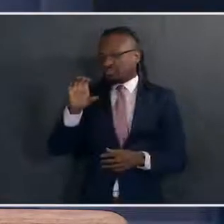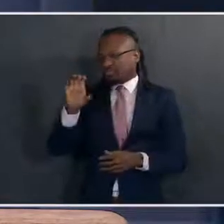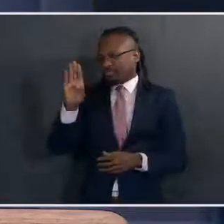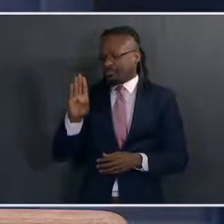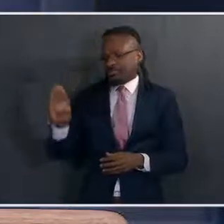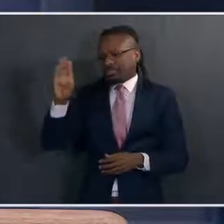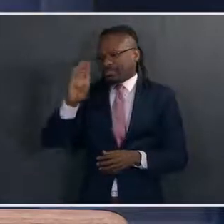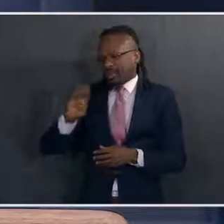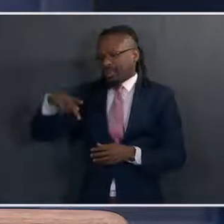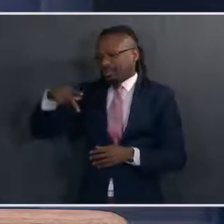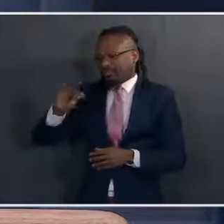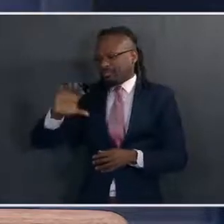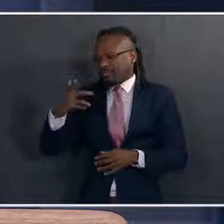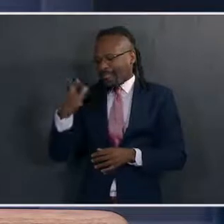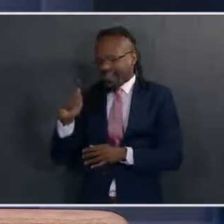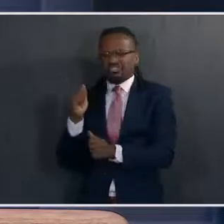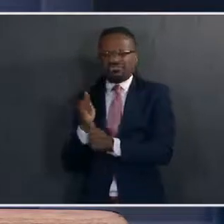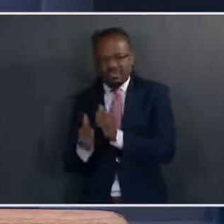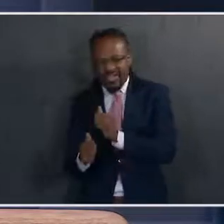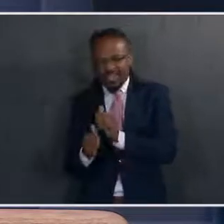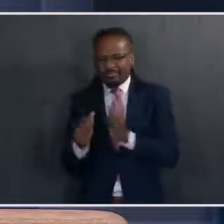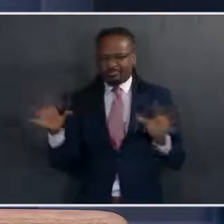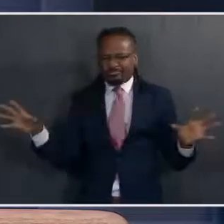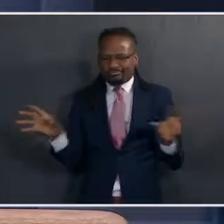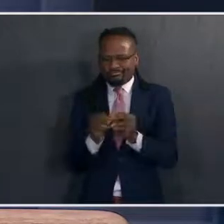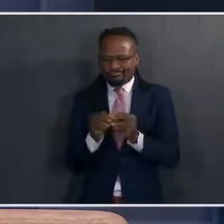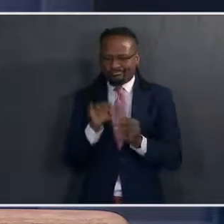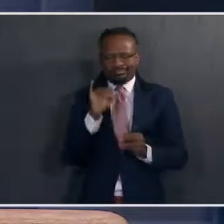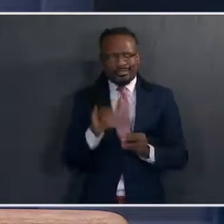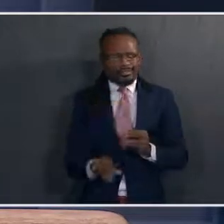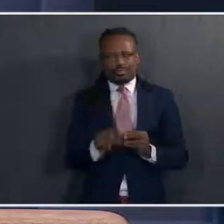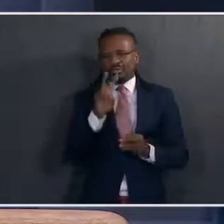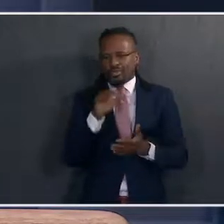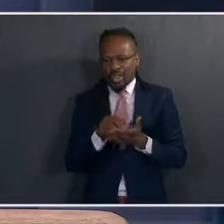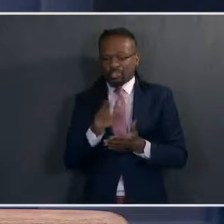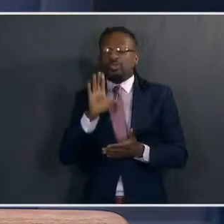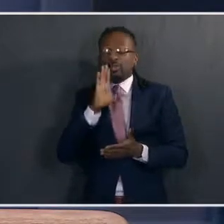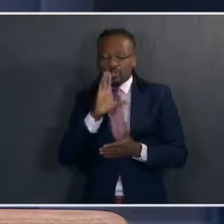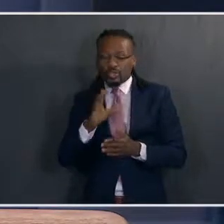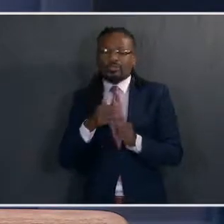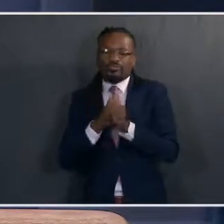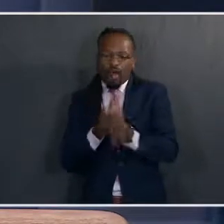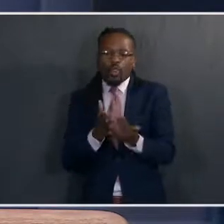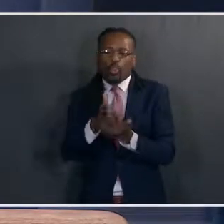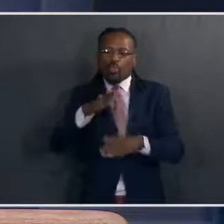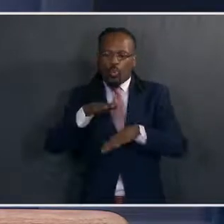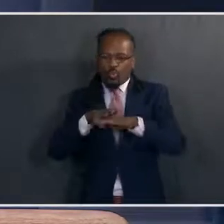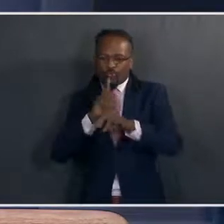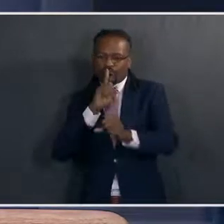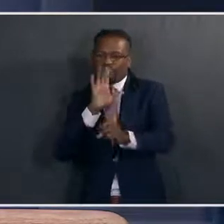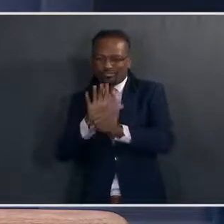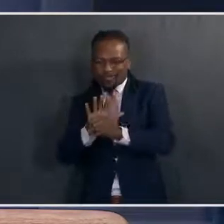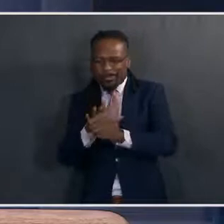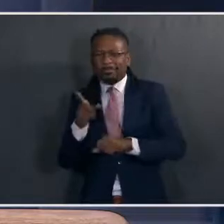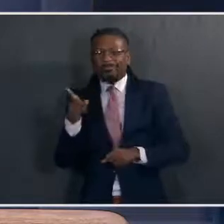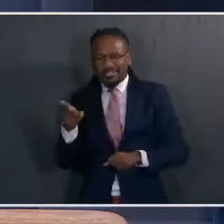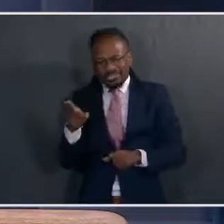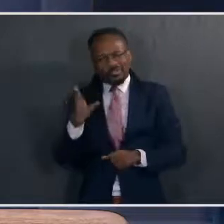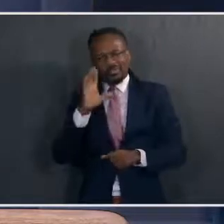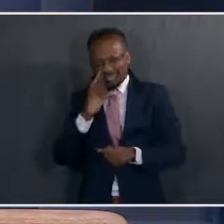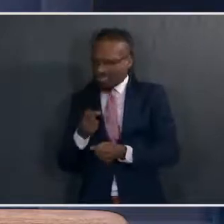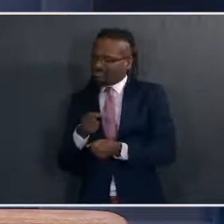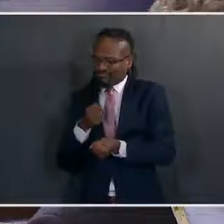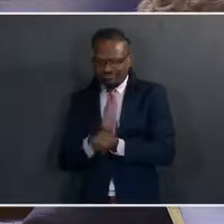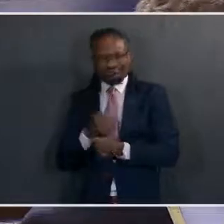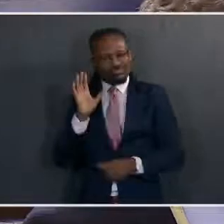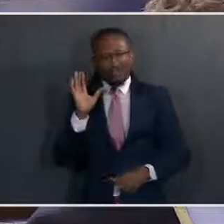is $1,400. Together, that's $2,000. So it would be delivering on the promise he made, and it's something that he is firmly sticking by. Another question